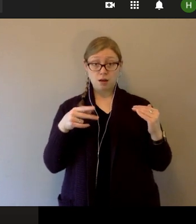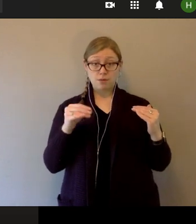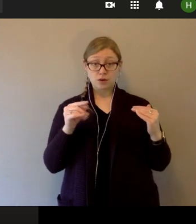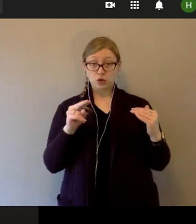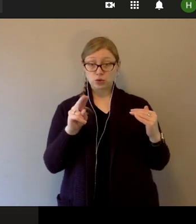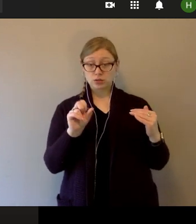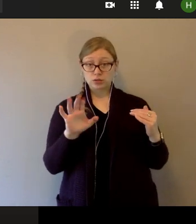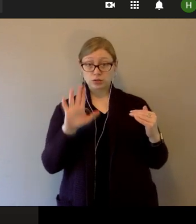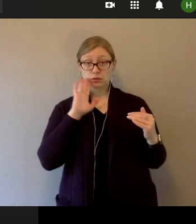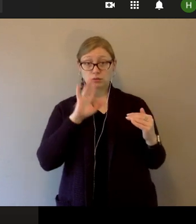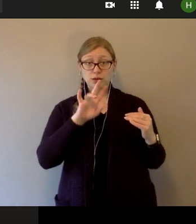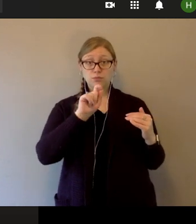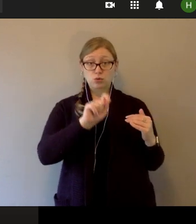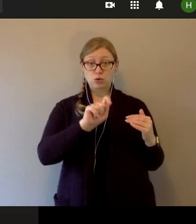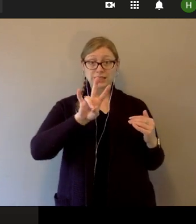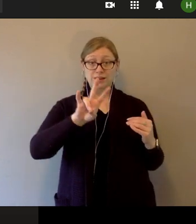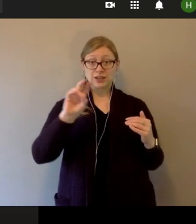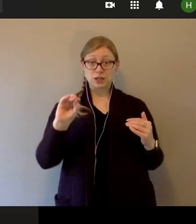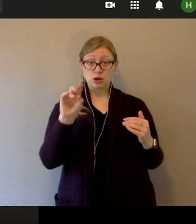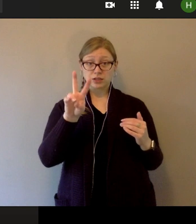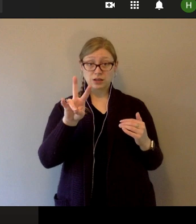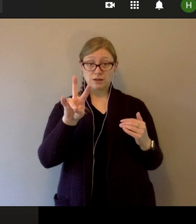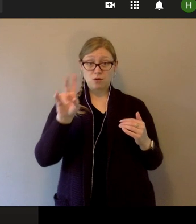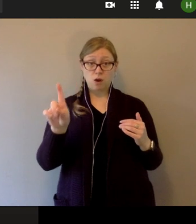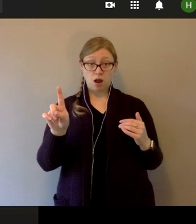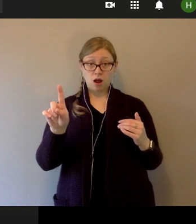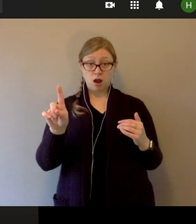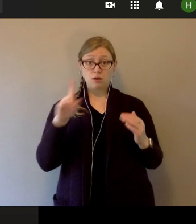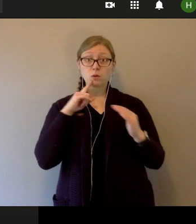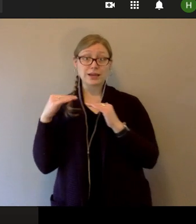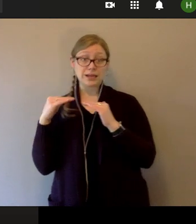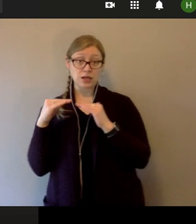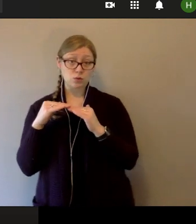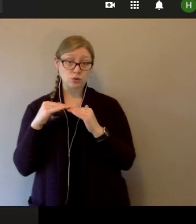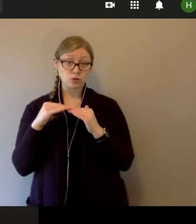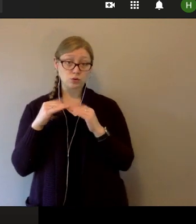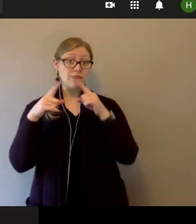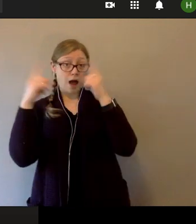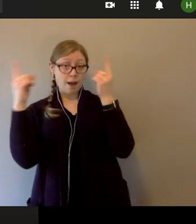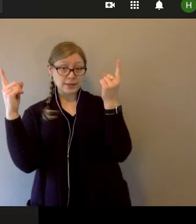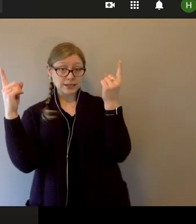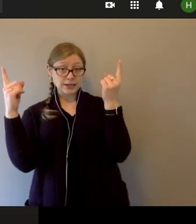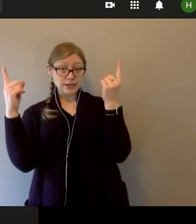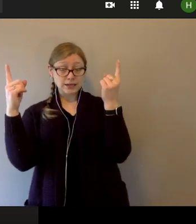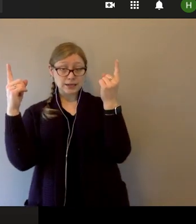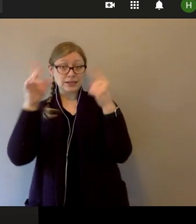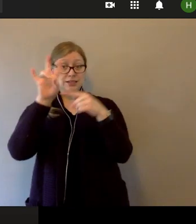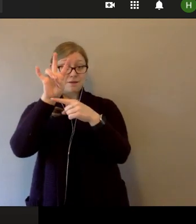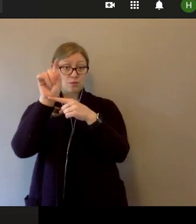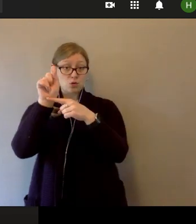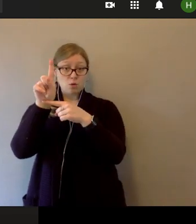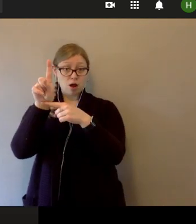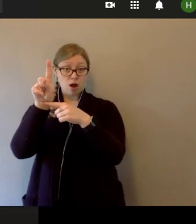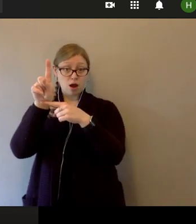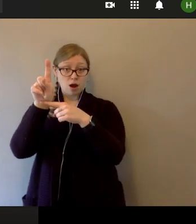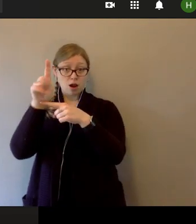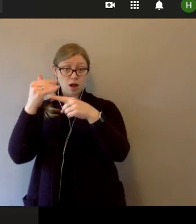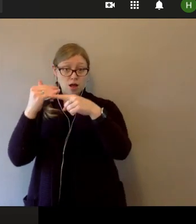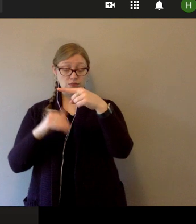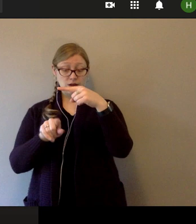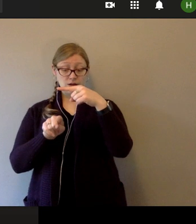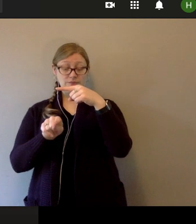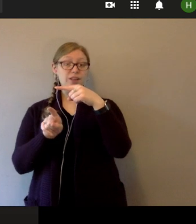0.7071. And so that is going to be equal to, the opposite side is 7.1. The hypotenuse